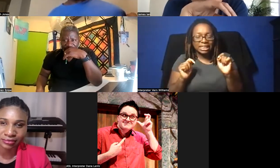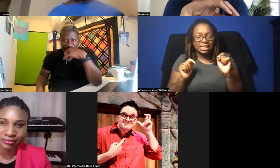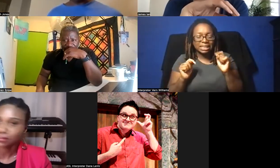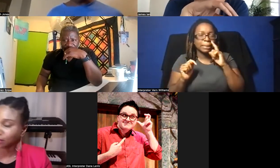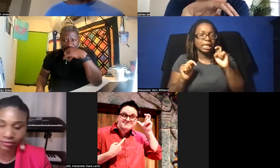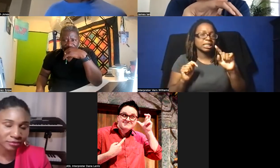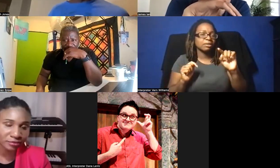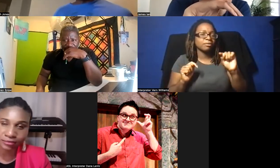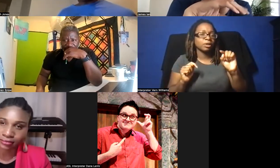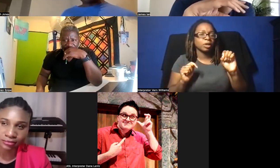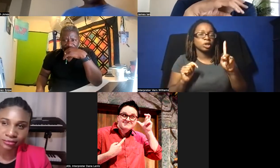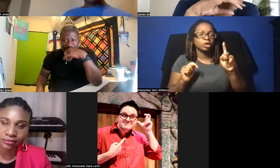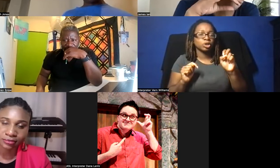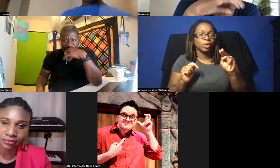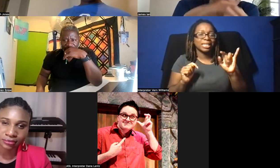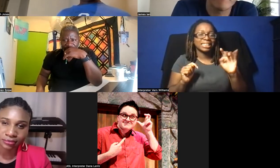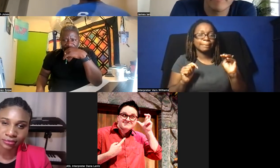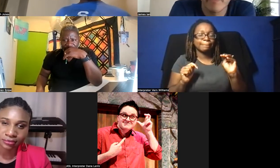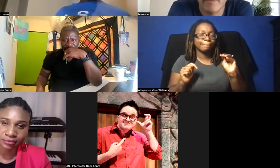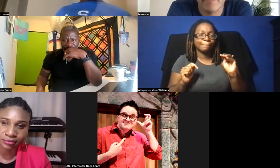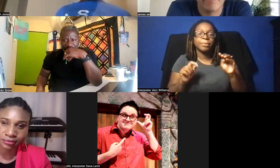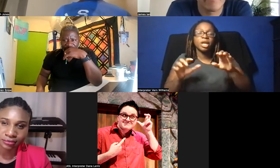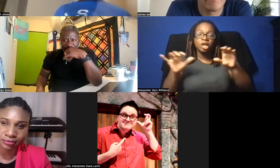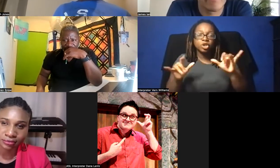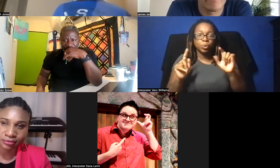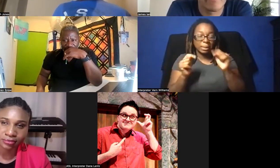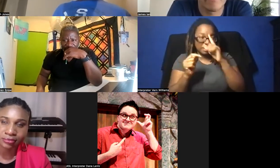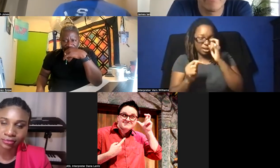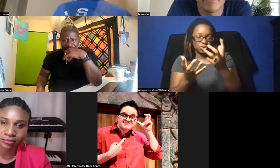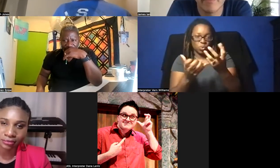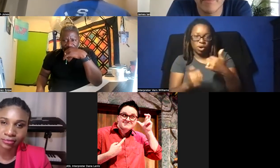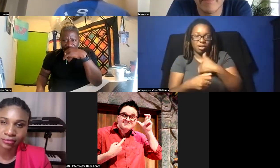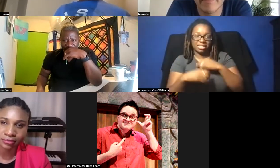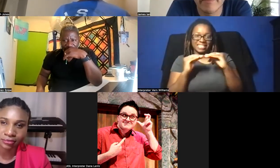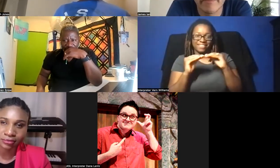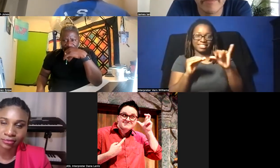tokenism. Do it because you want us to fix an issue.